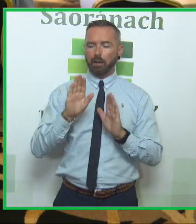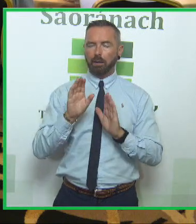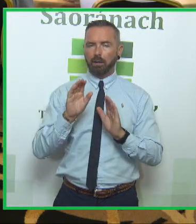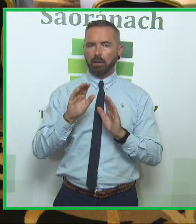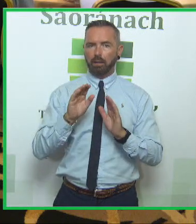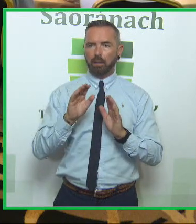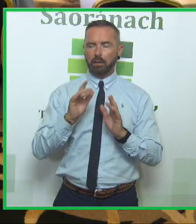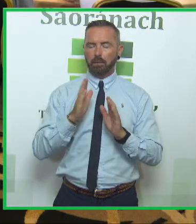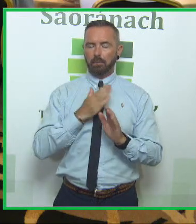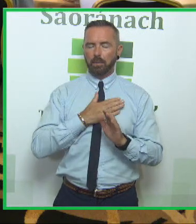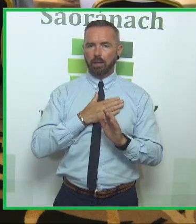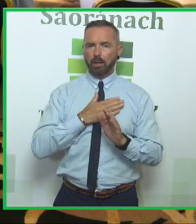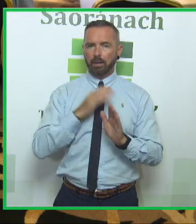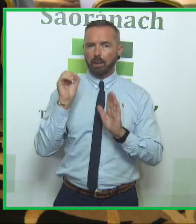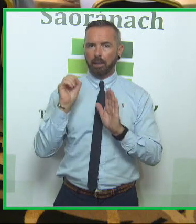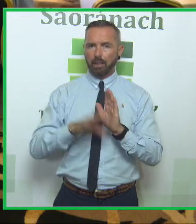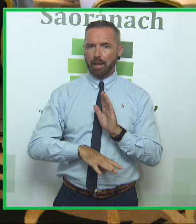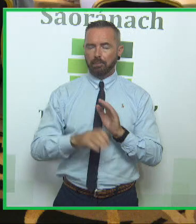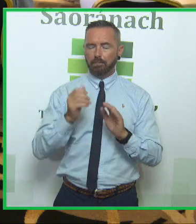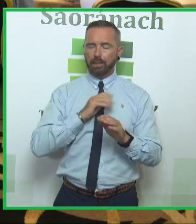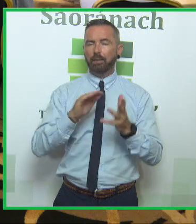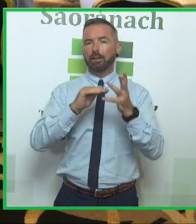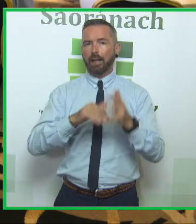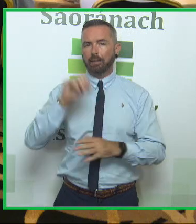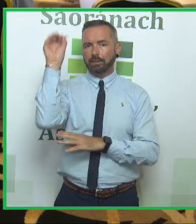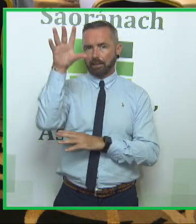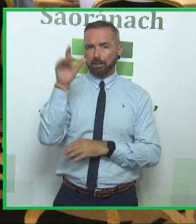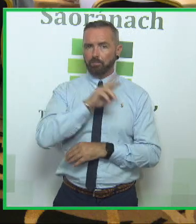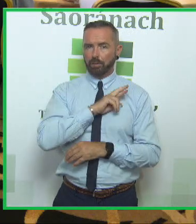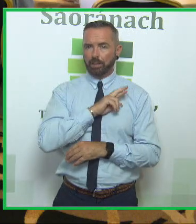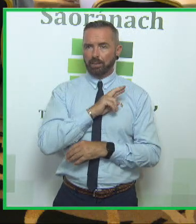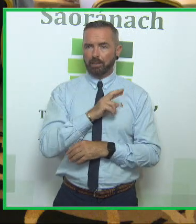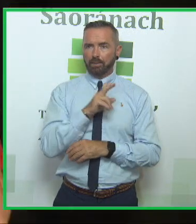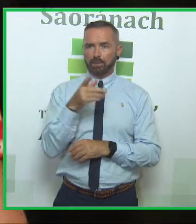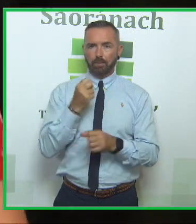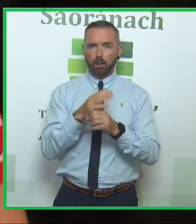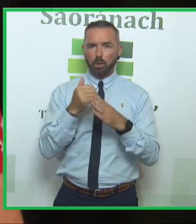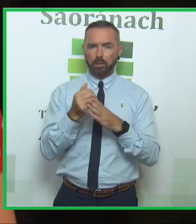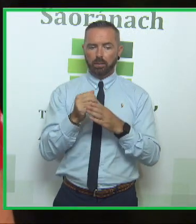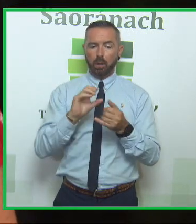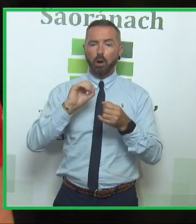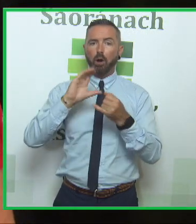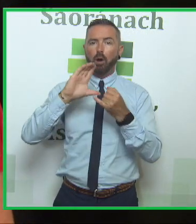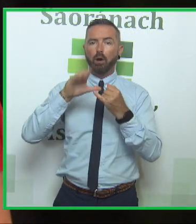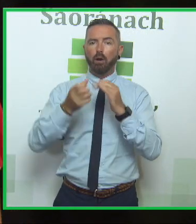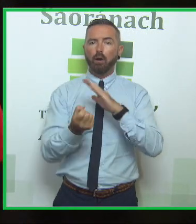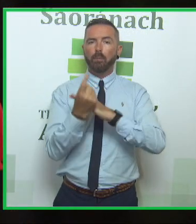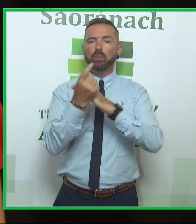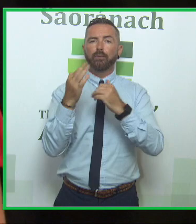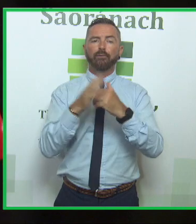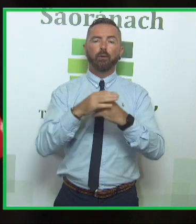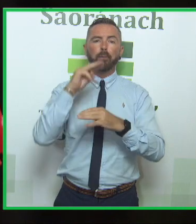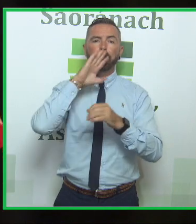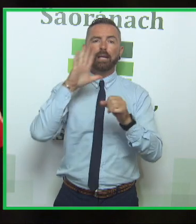stick within the time. And this is really about the opportunities for meaningful change. I mean, you have a wonderful opportunity here to